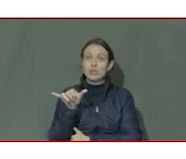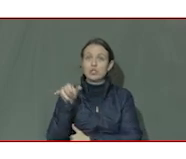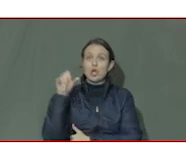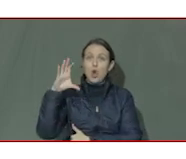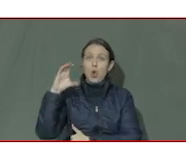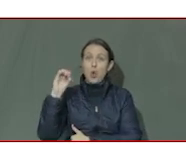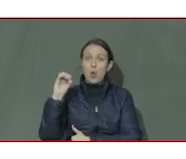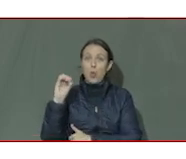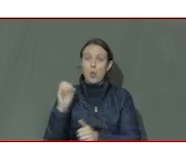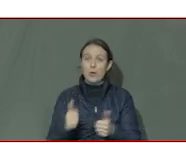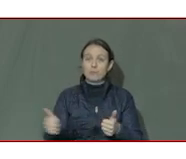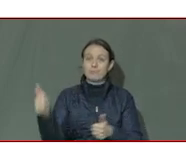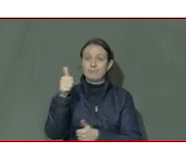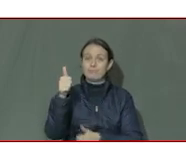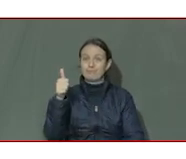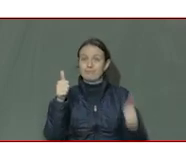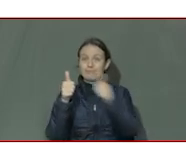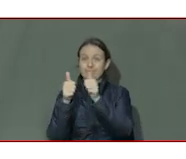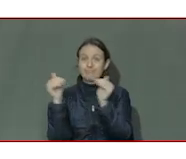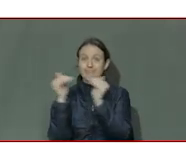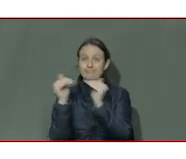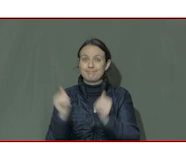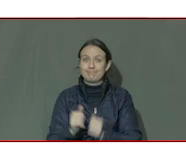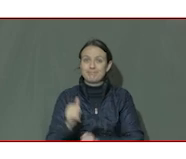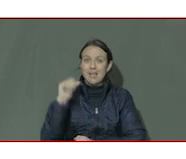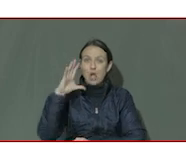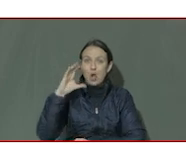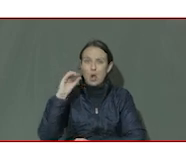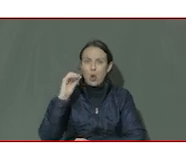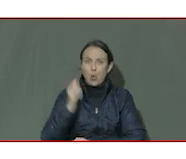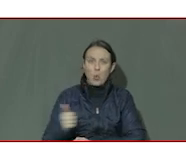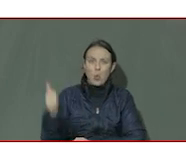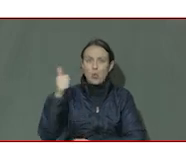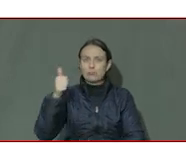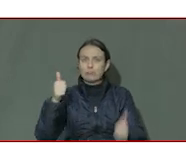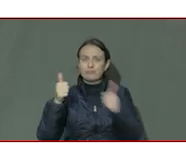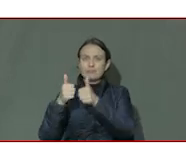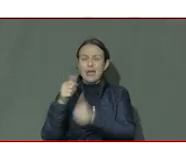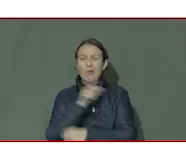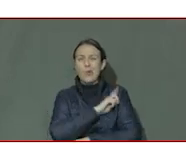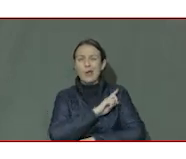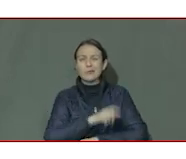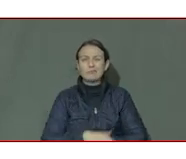It's co-dominance. Again, why do we say it's co-dominance?